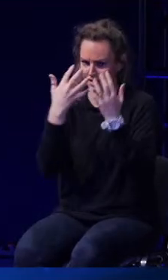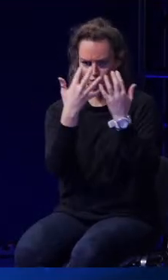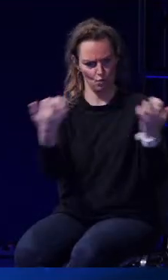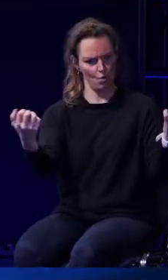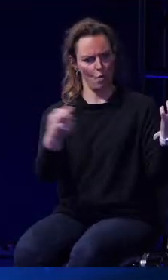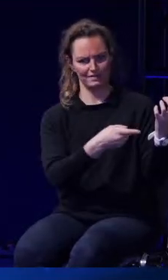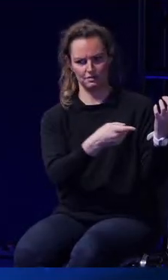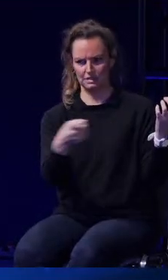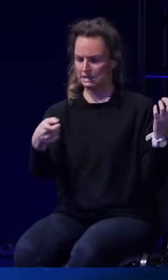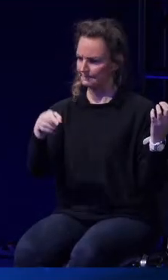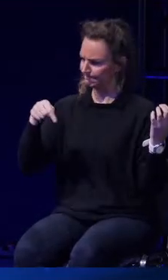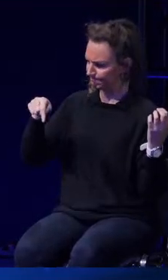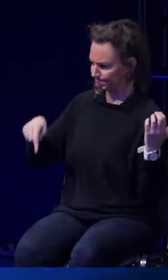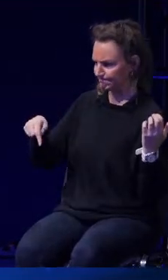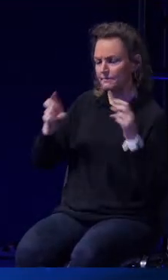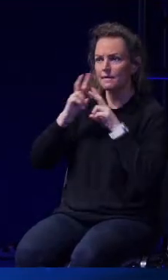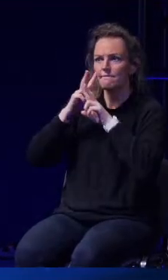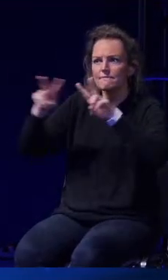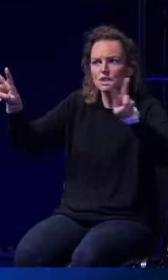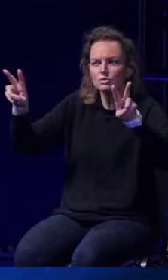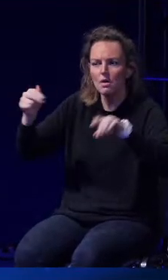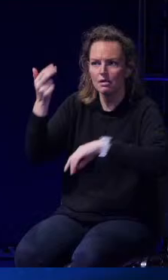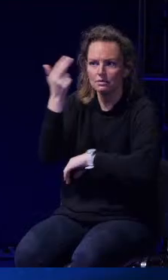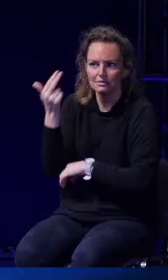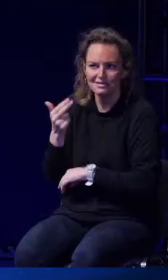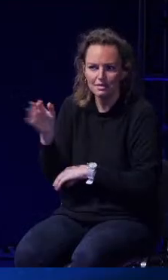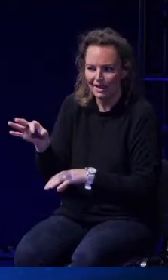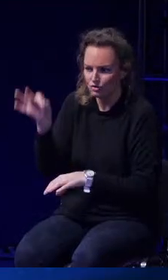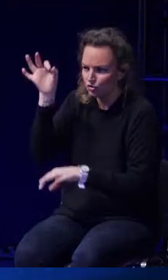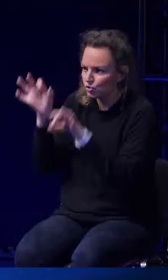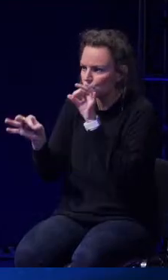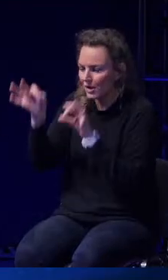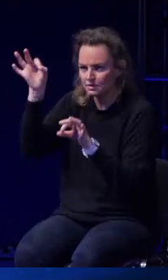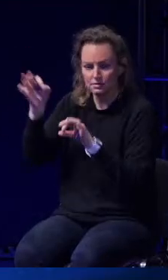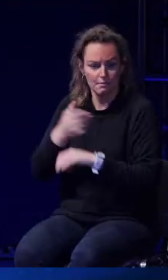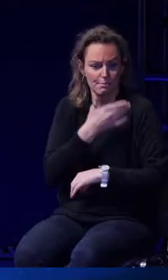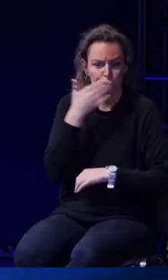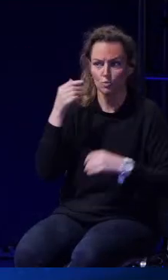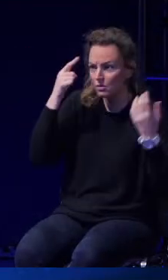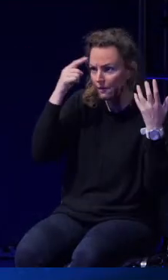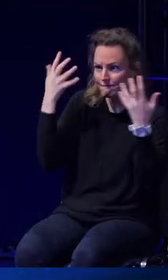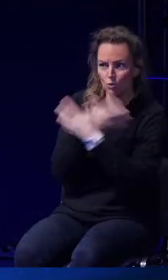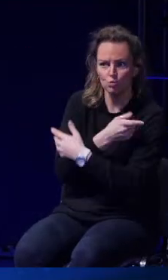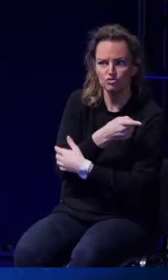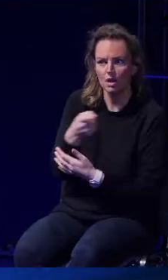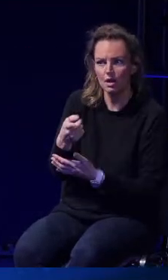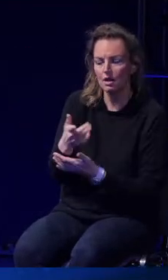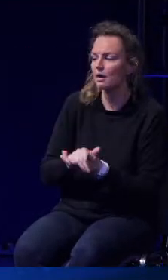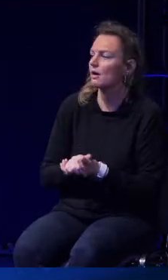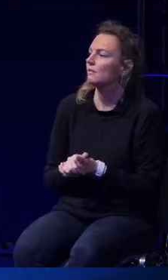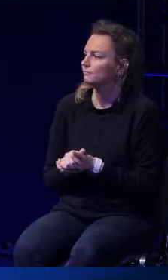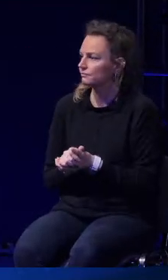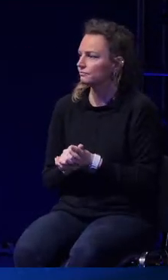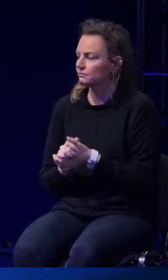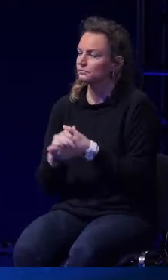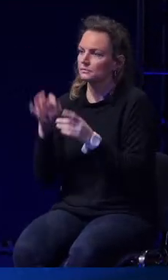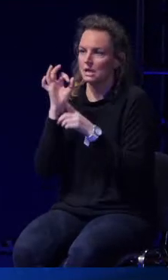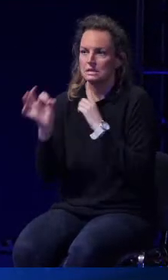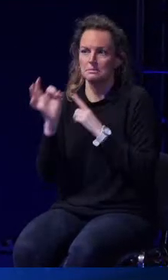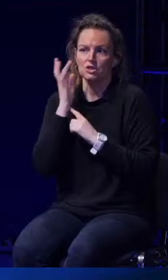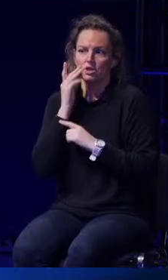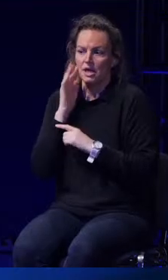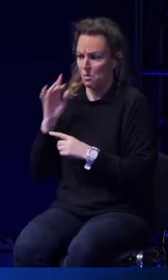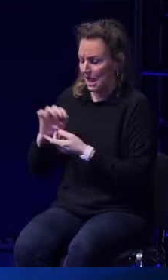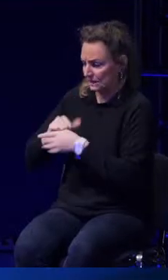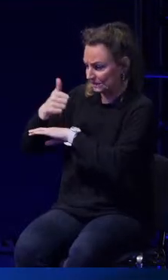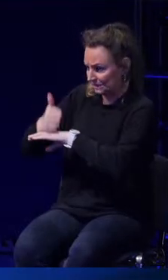people that visual design choice and not have confusion? Because especially when you're doing a certain amount of setups per day and don't have a lot